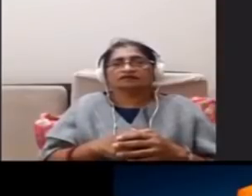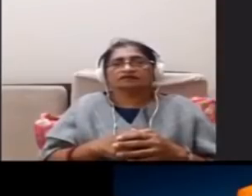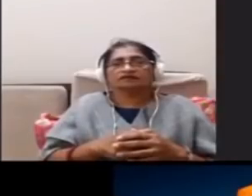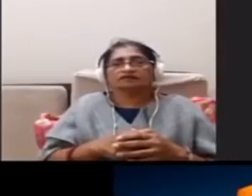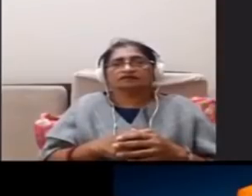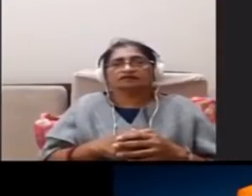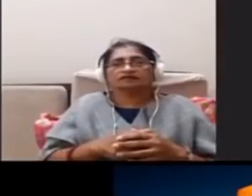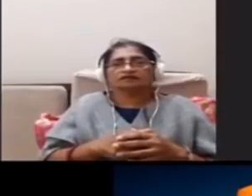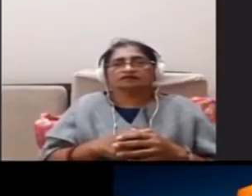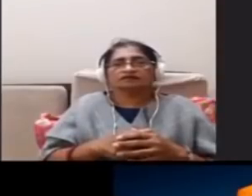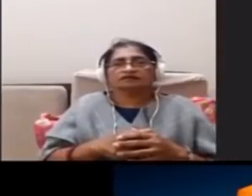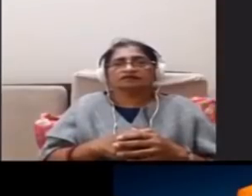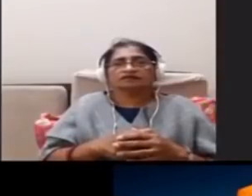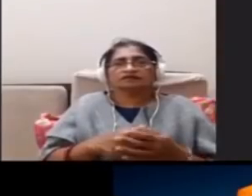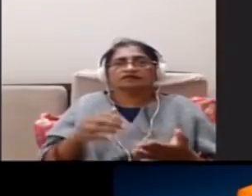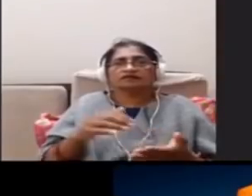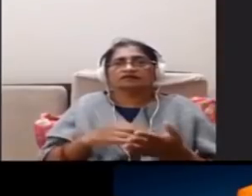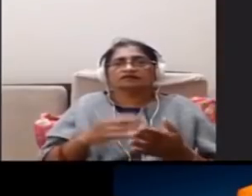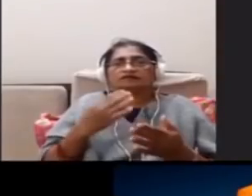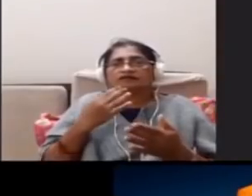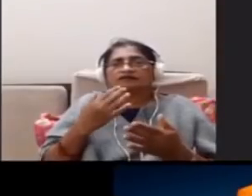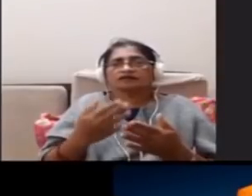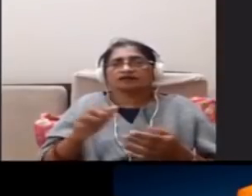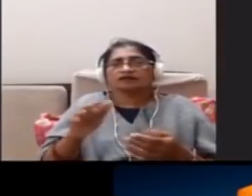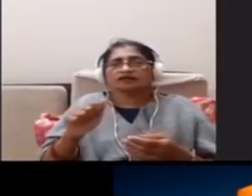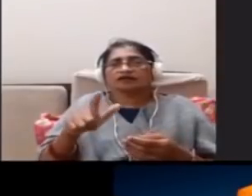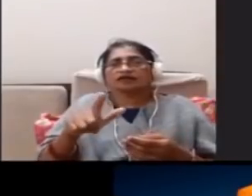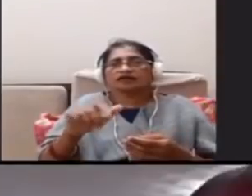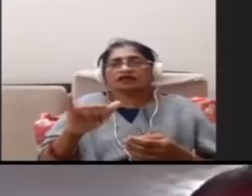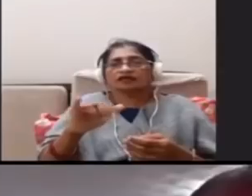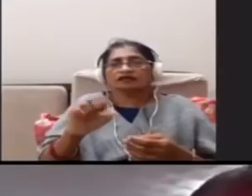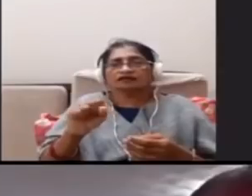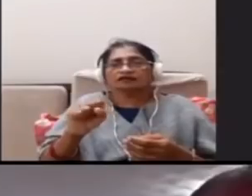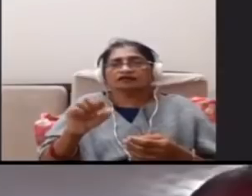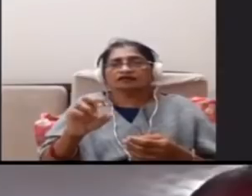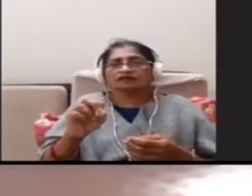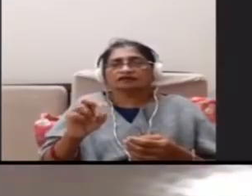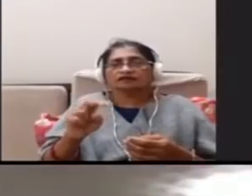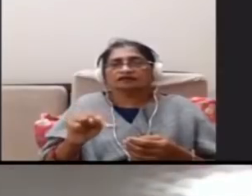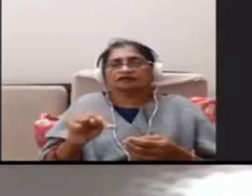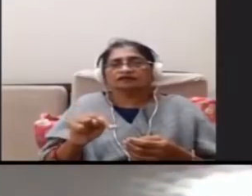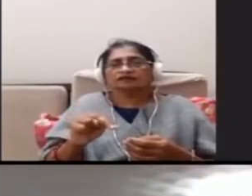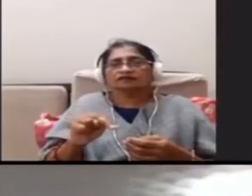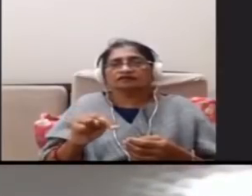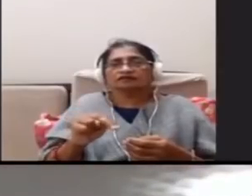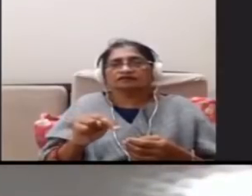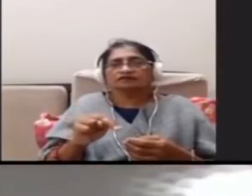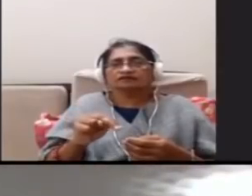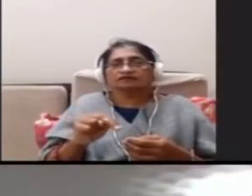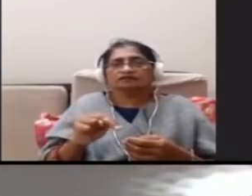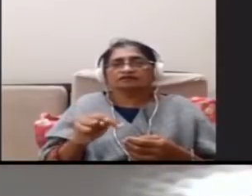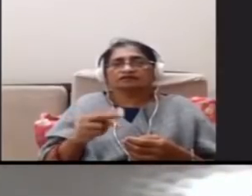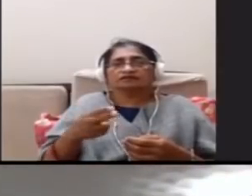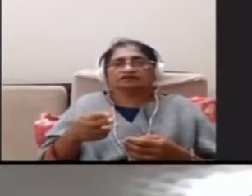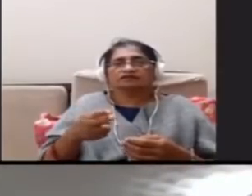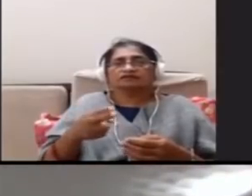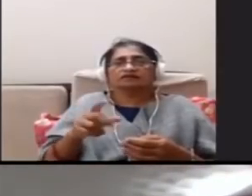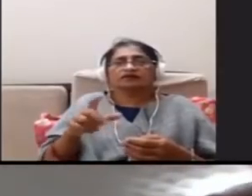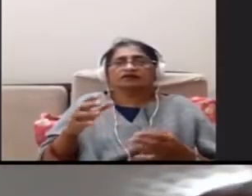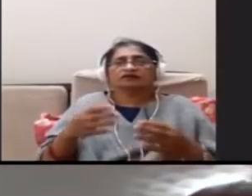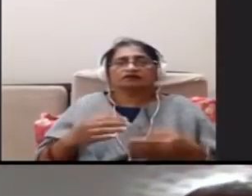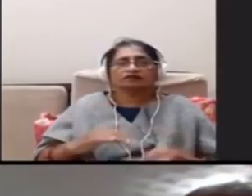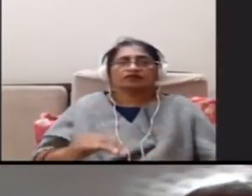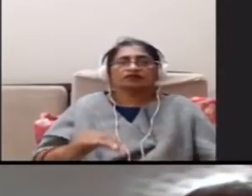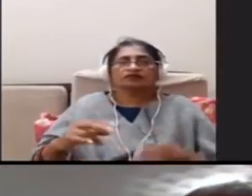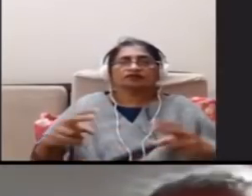So again, you know, I have to thank Alison for putting us in touch with Mr. Peter Hull. Peter Hull was born in France to